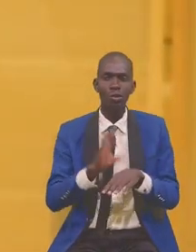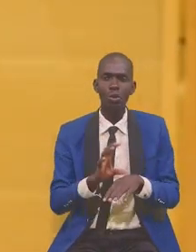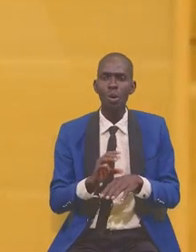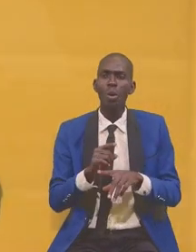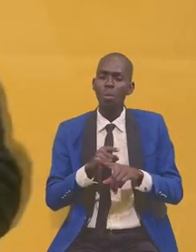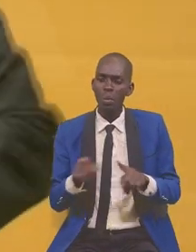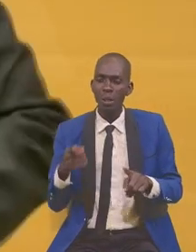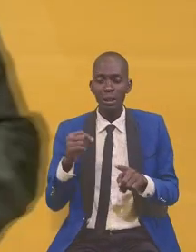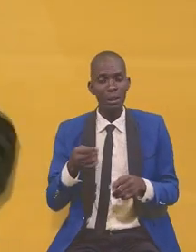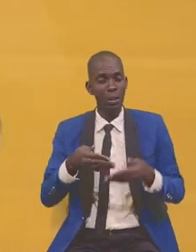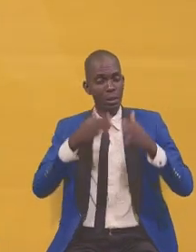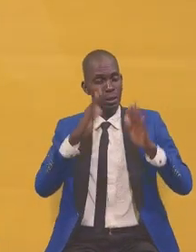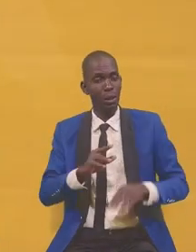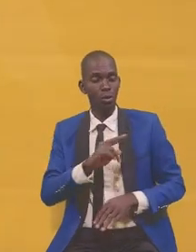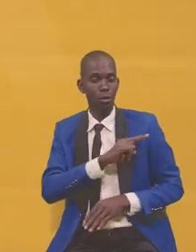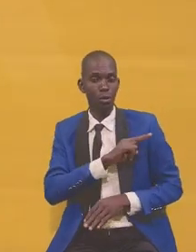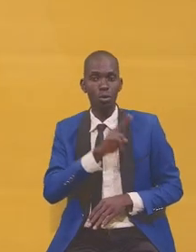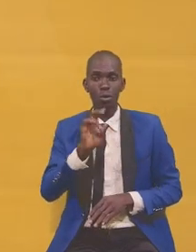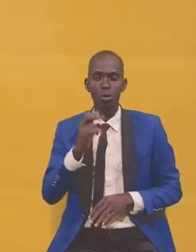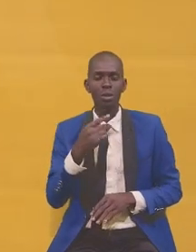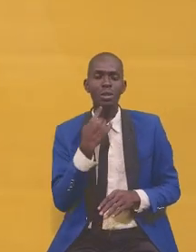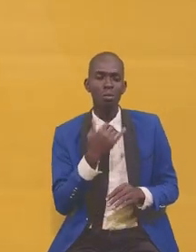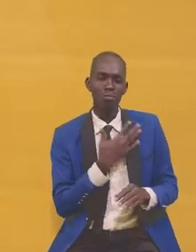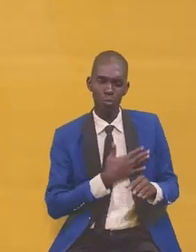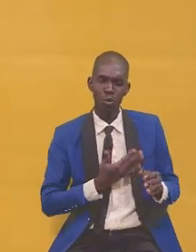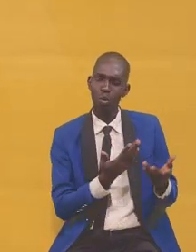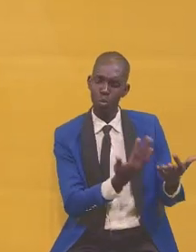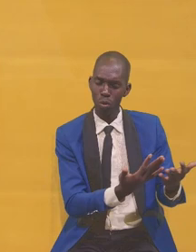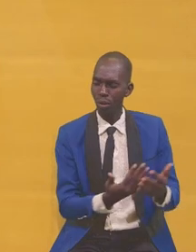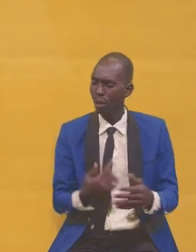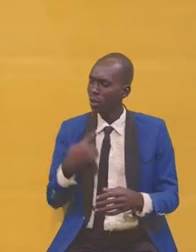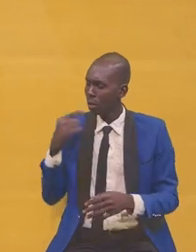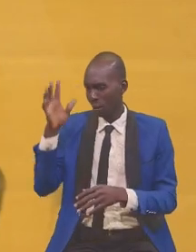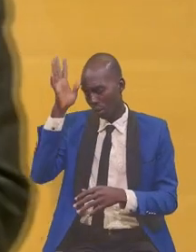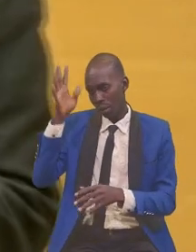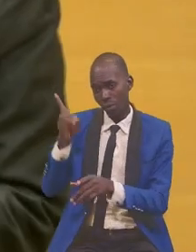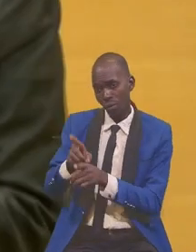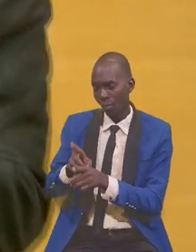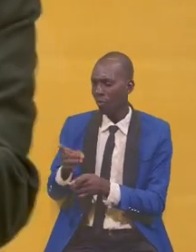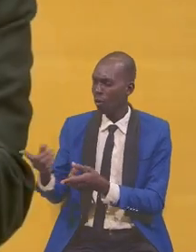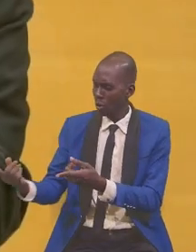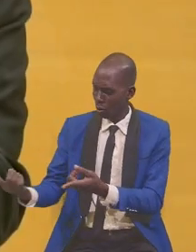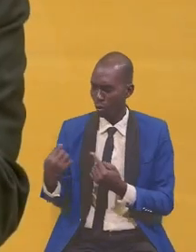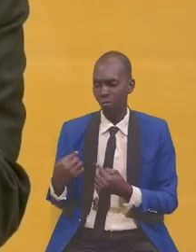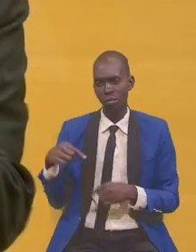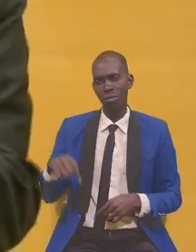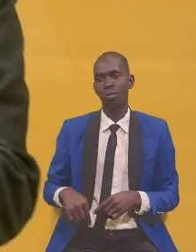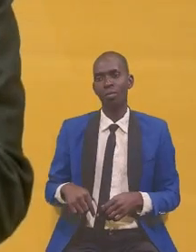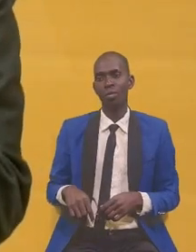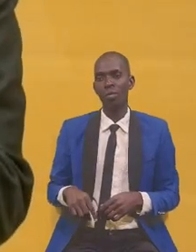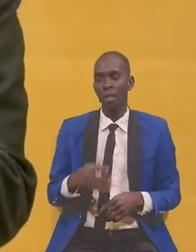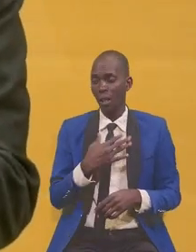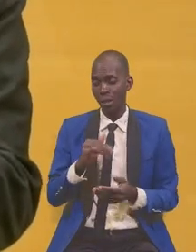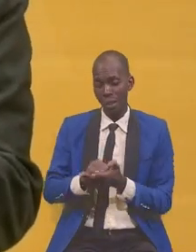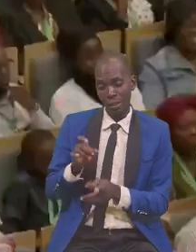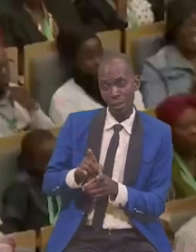me chance, stay aside. And the sister said, sir, come down. And the man, paralyzed, came